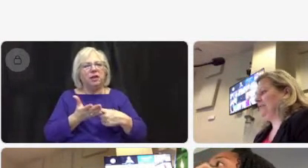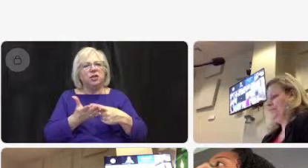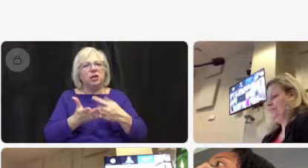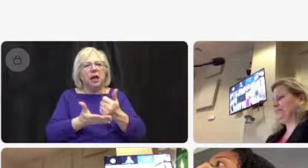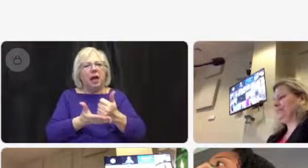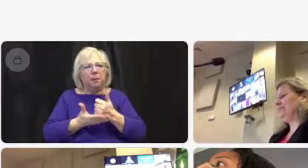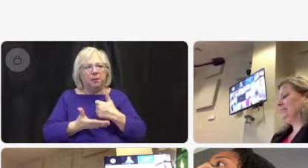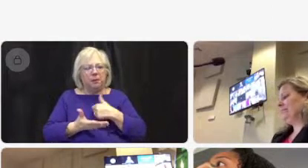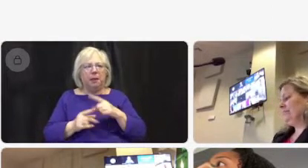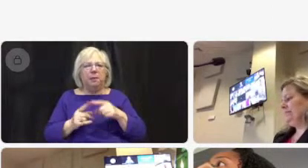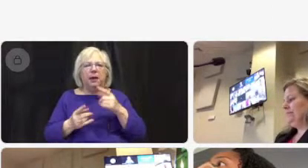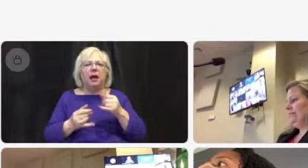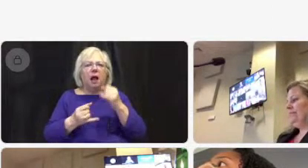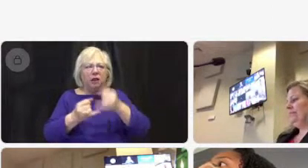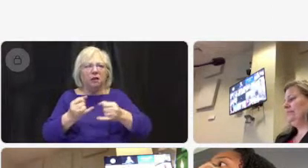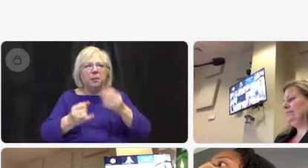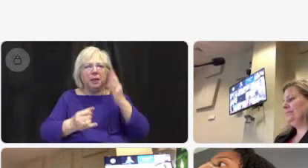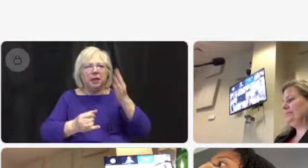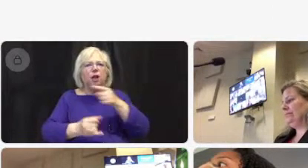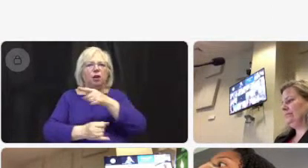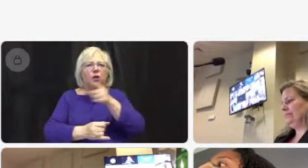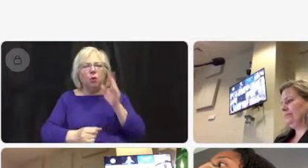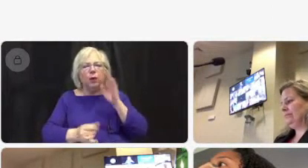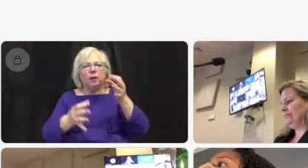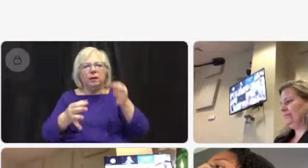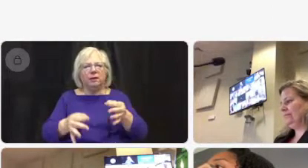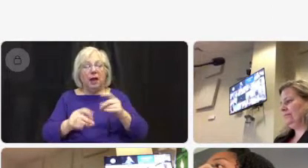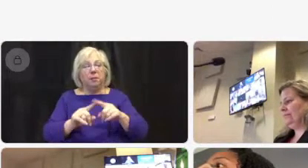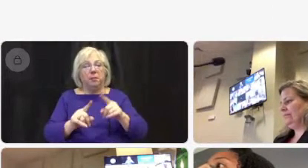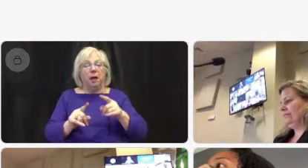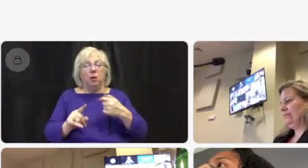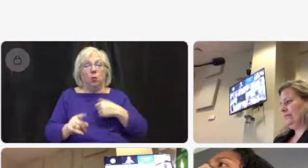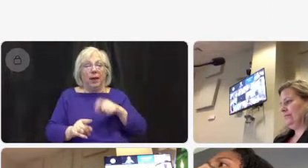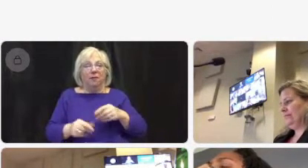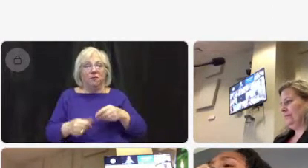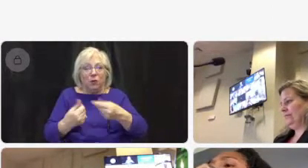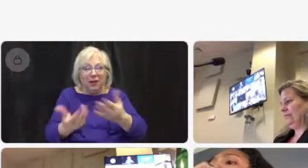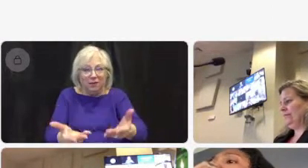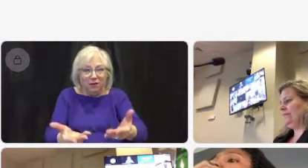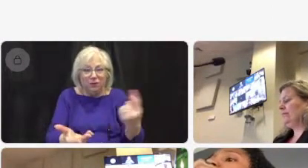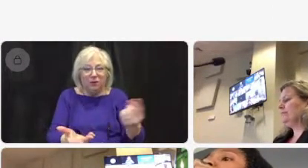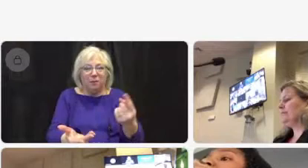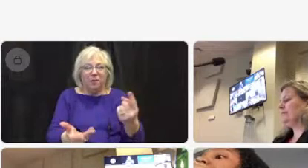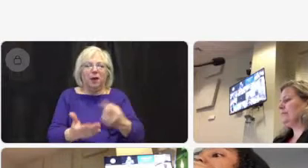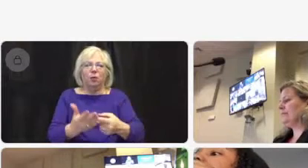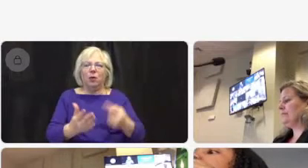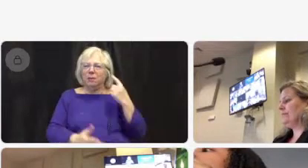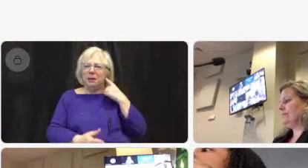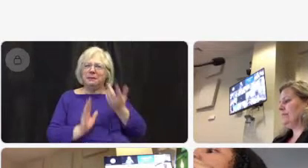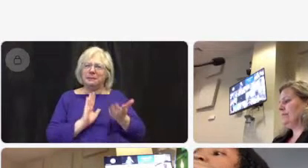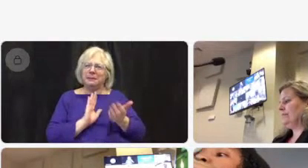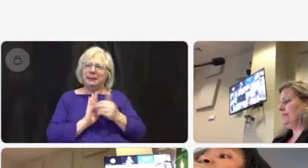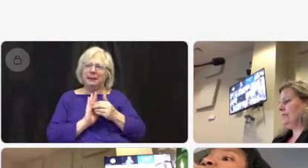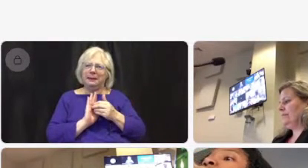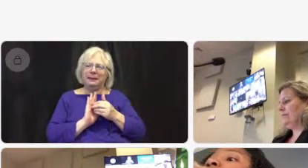going to decide. But also, we got to get you something. And what I'm hearing, again,